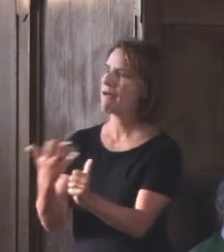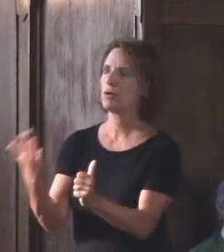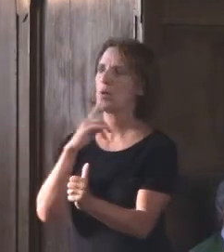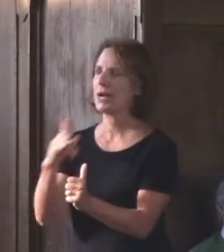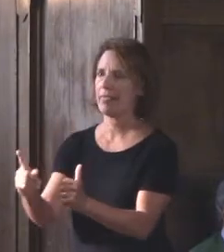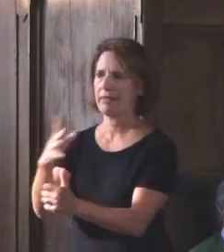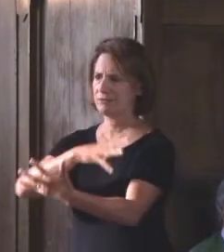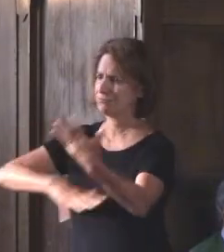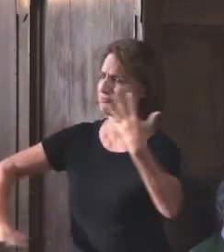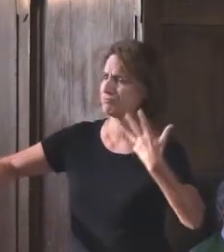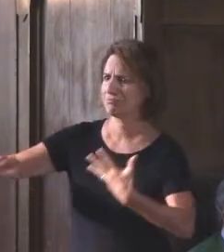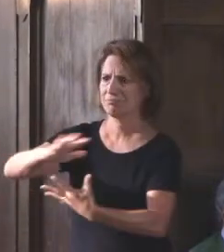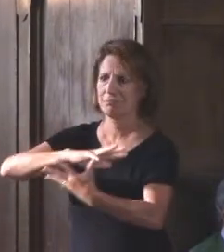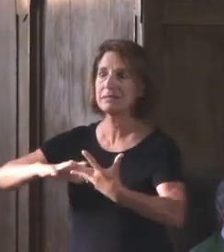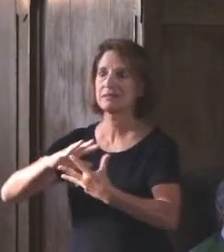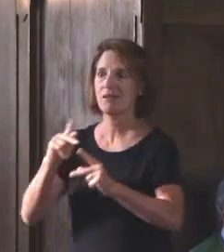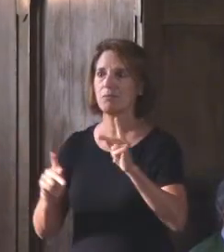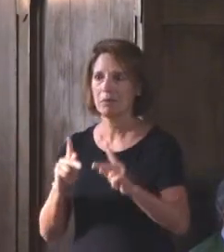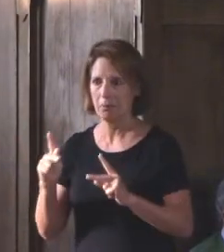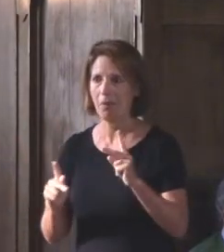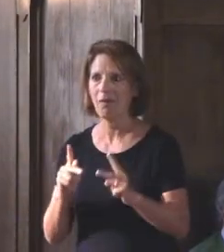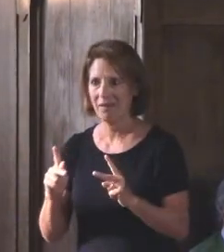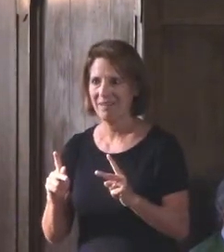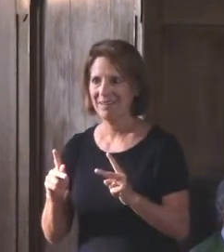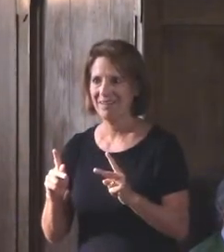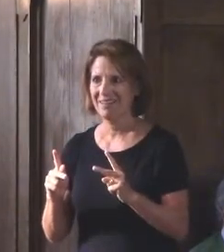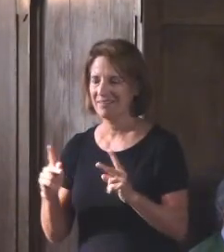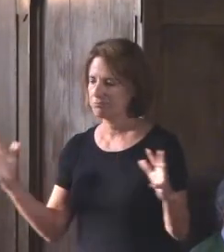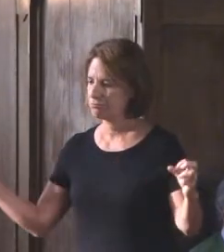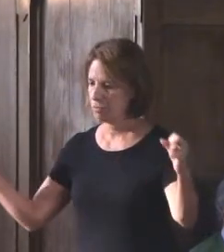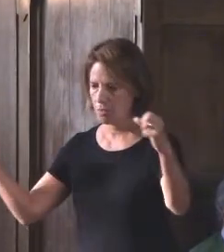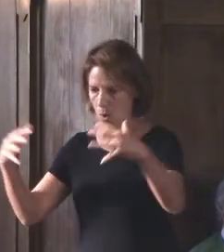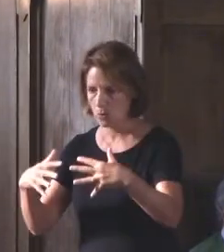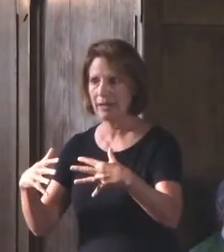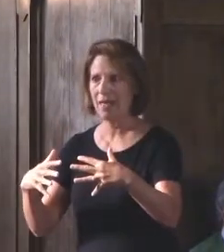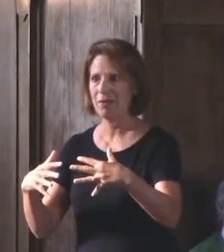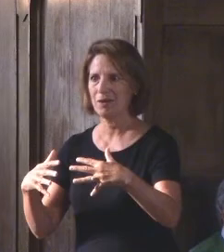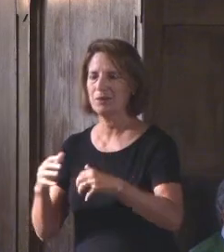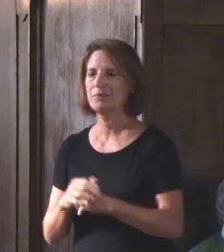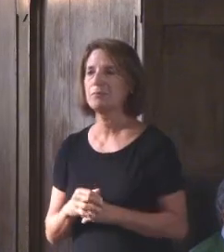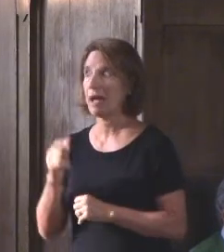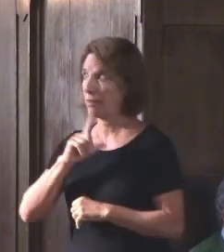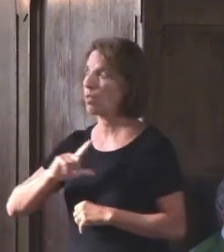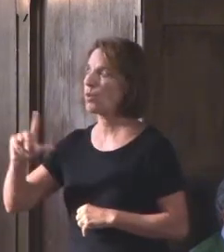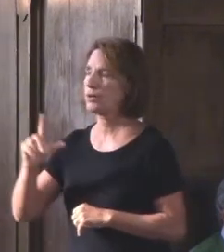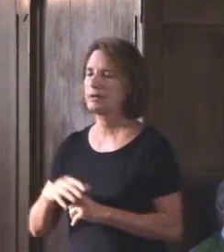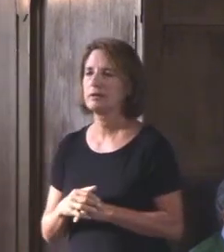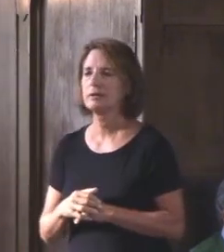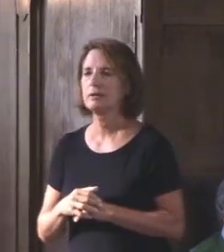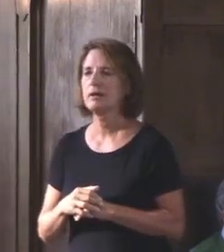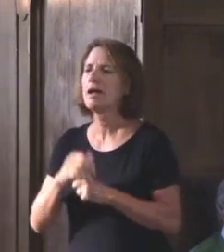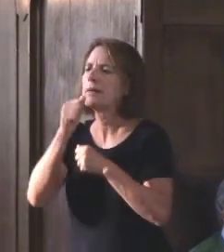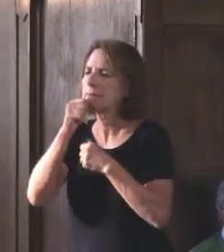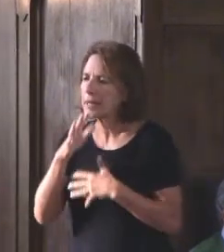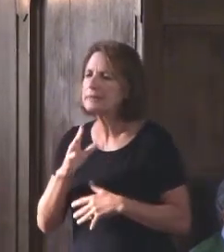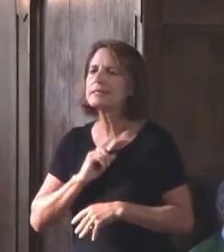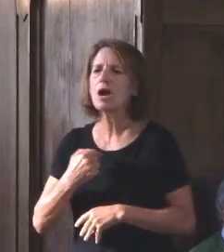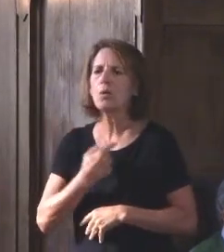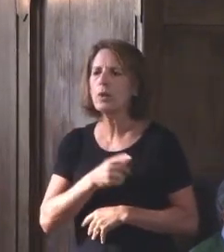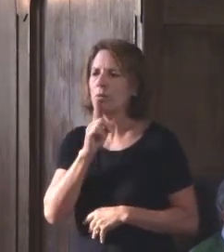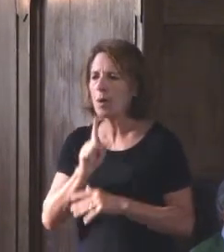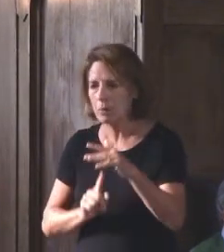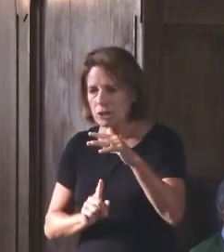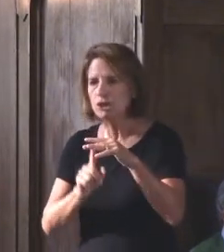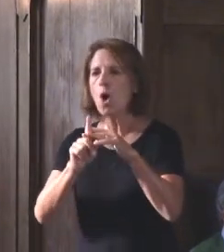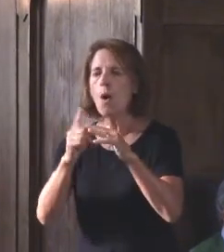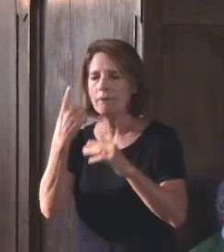of people that just got thrown together by the Lord. Blessed are we when we show up for the poor. Blessed are